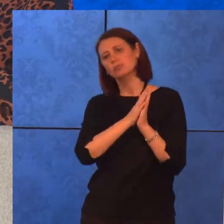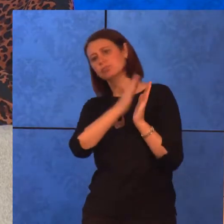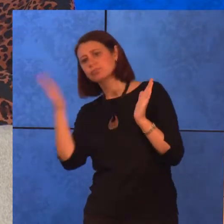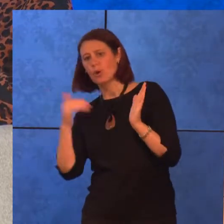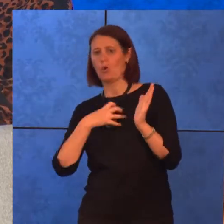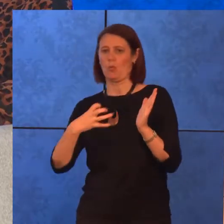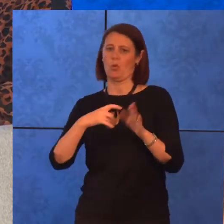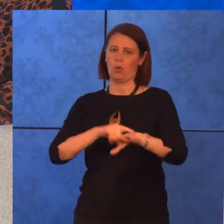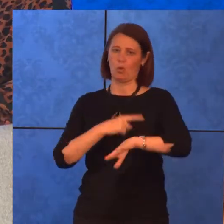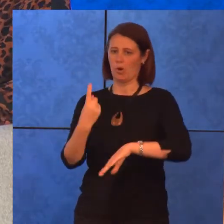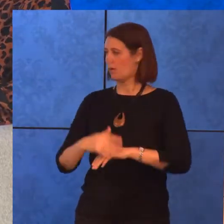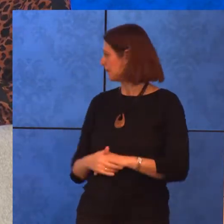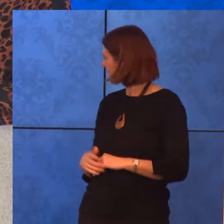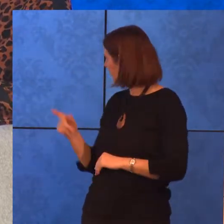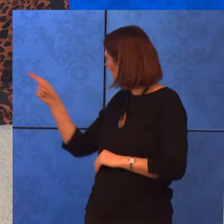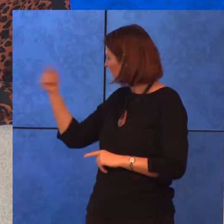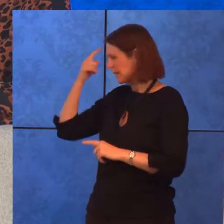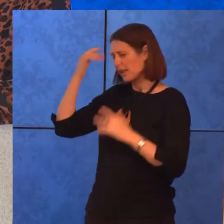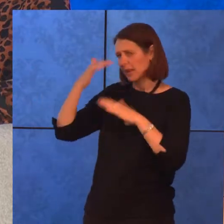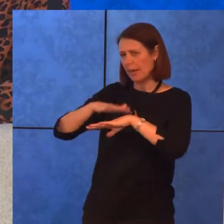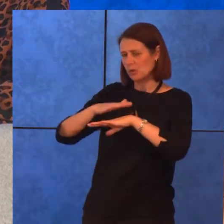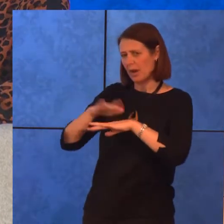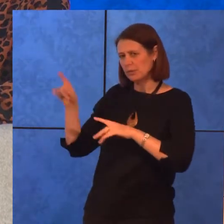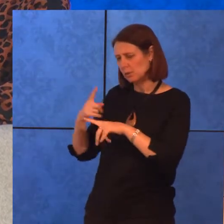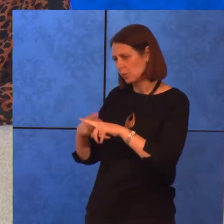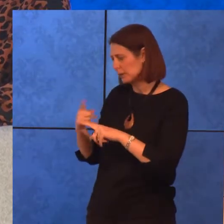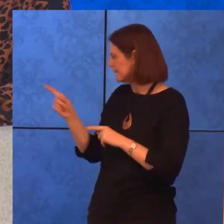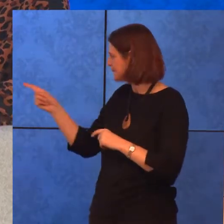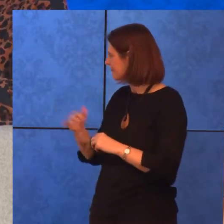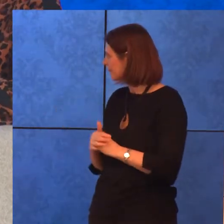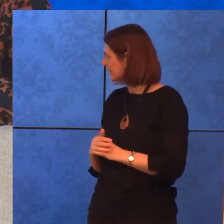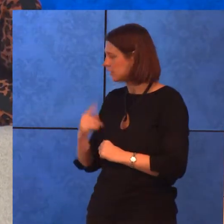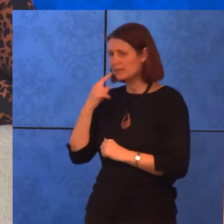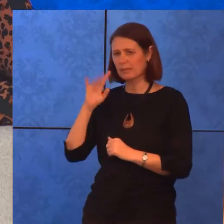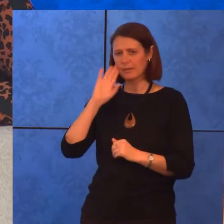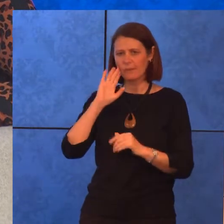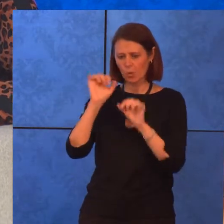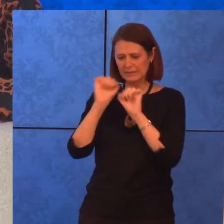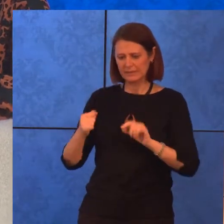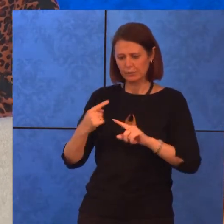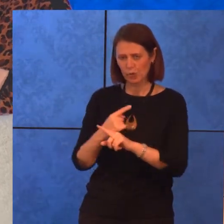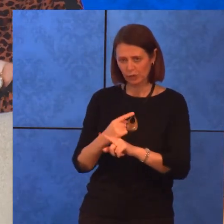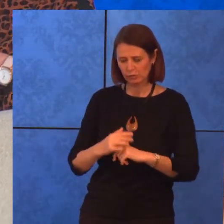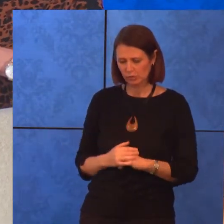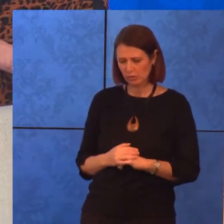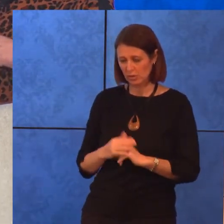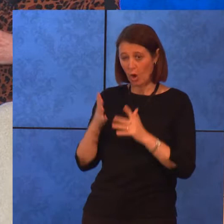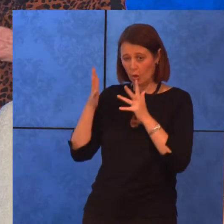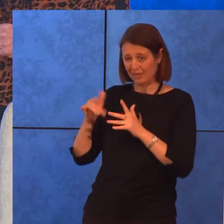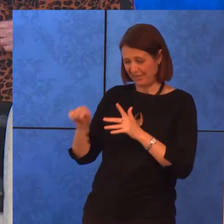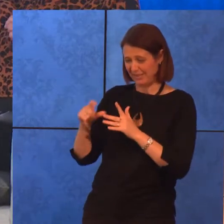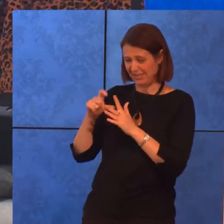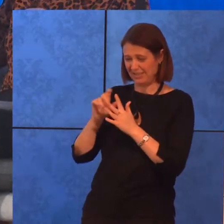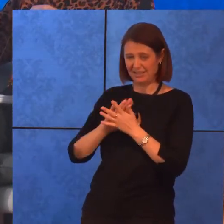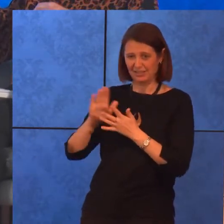the policy aspects just of that. Quickly, I'm conscious of the time. Just quickly, you mentioned system changes. A lot of this is the Department of Human Services